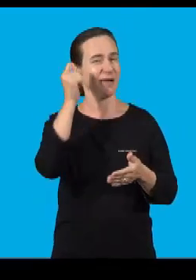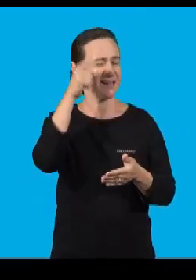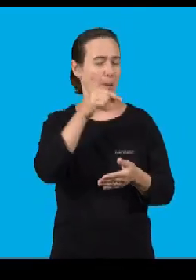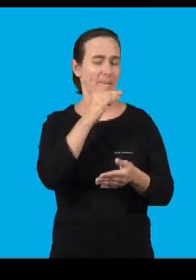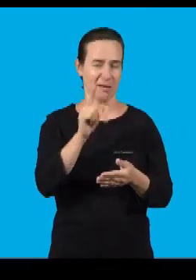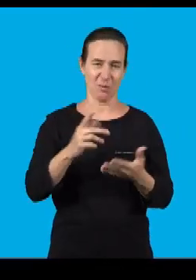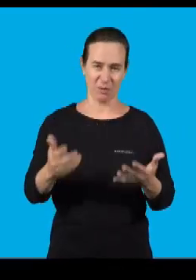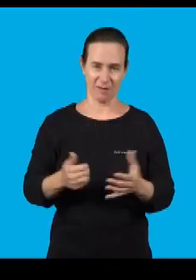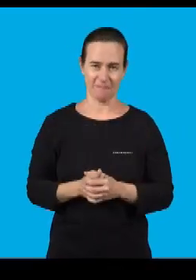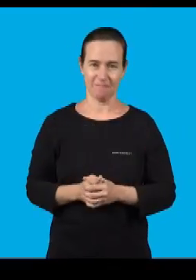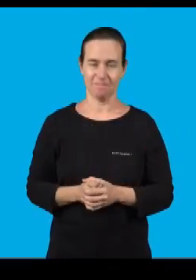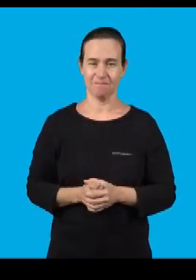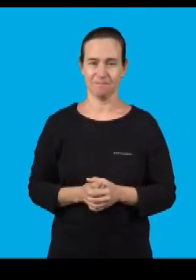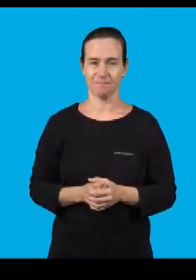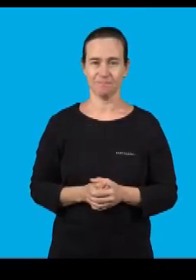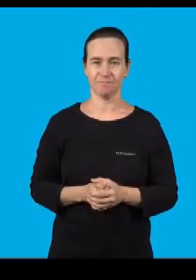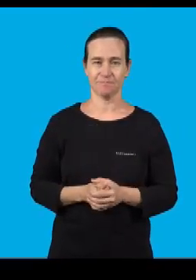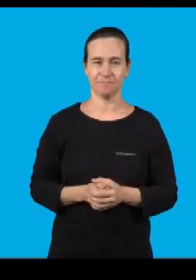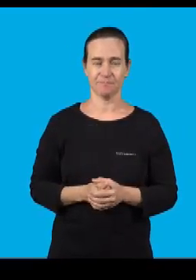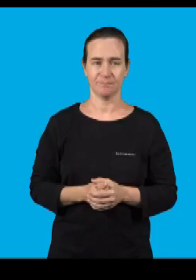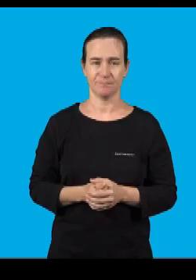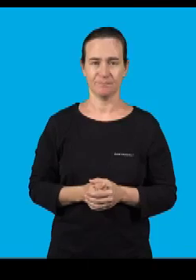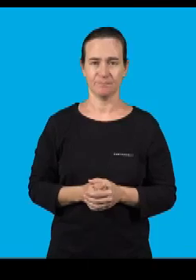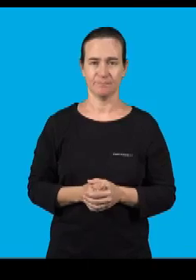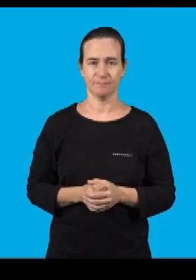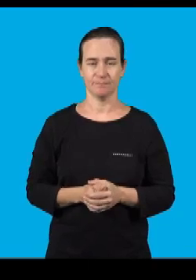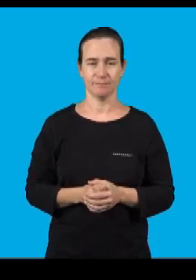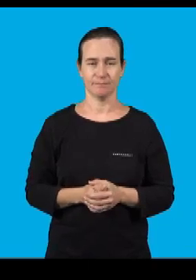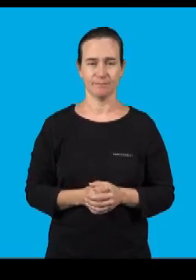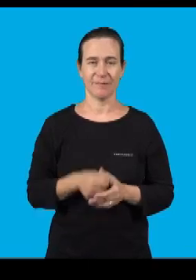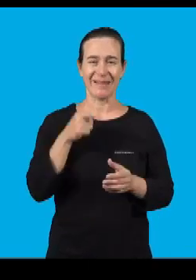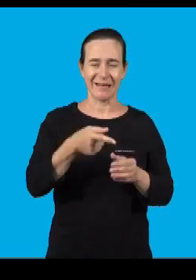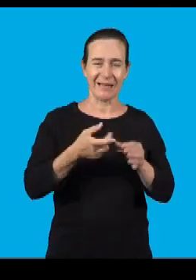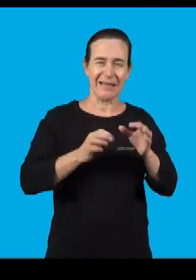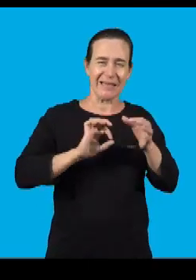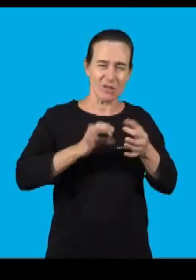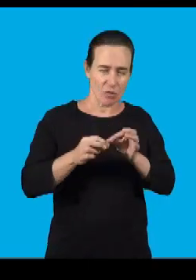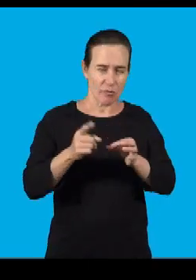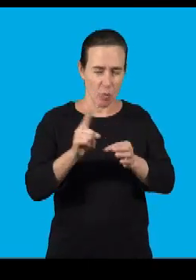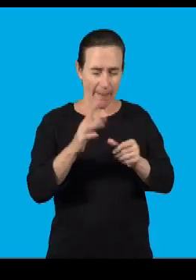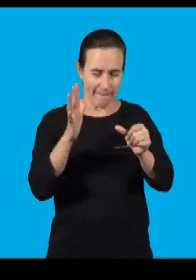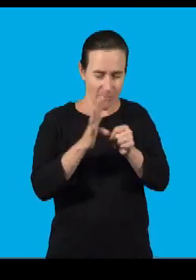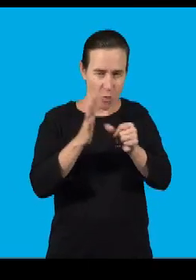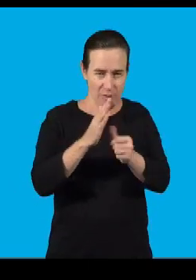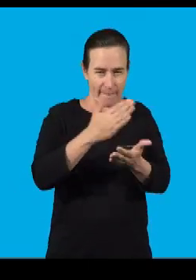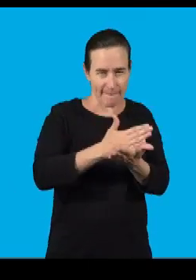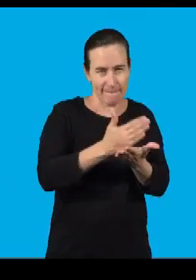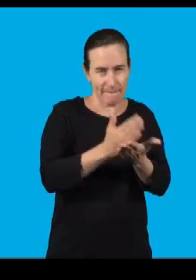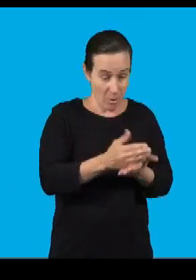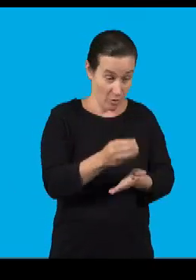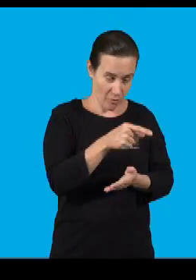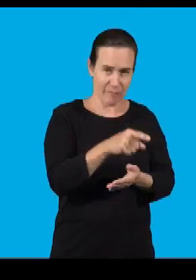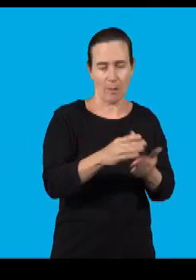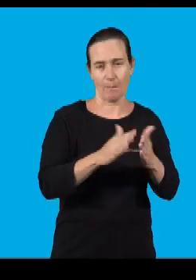it so that you can respond appropriately. And then interpret the core elements. So we looked at